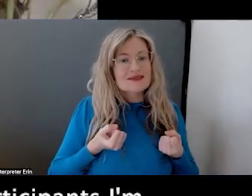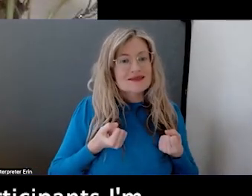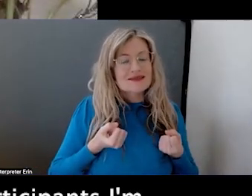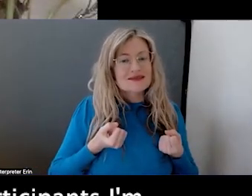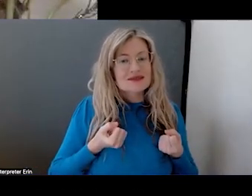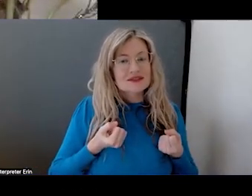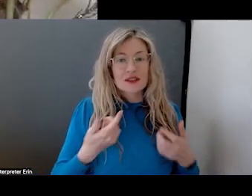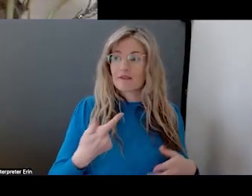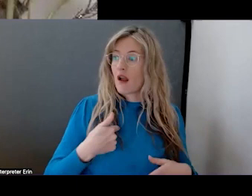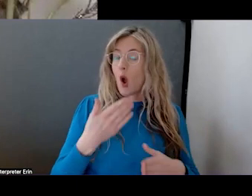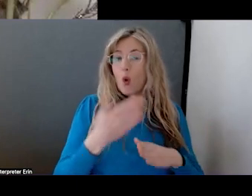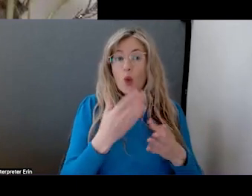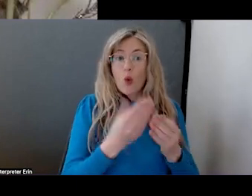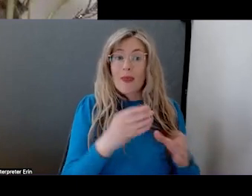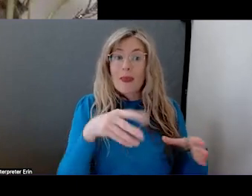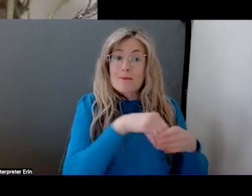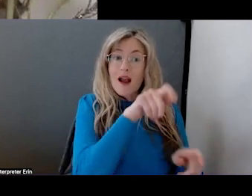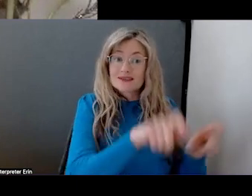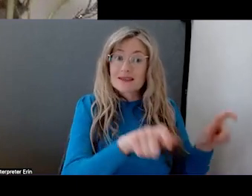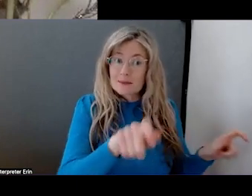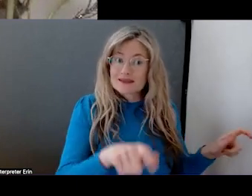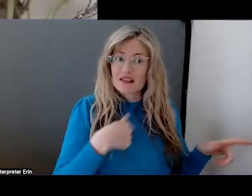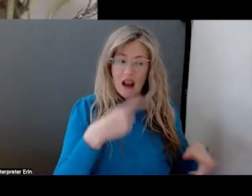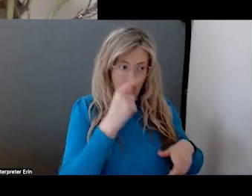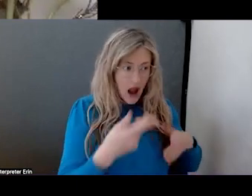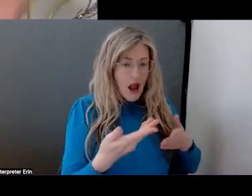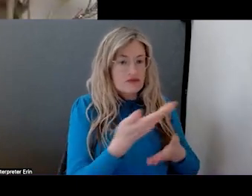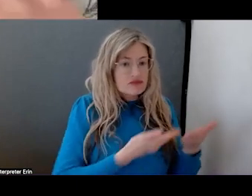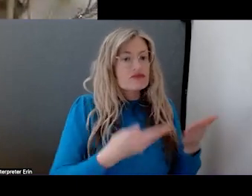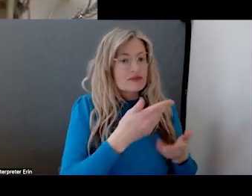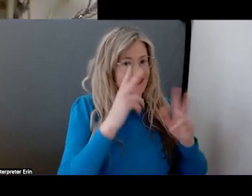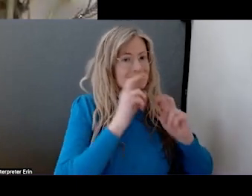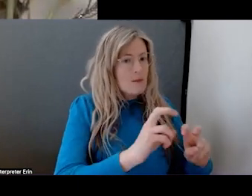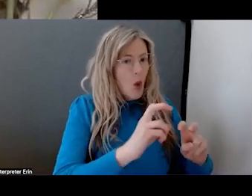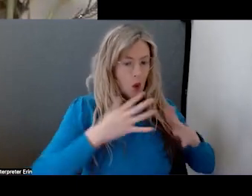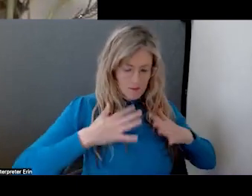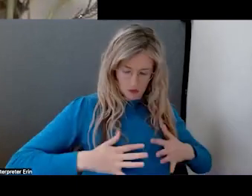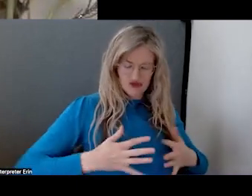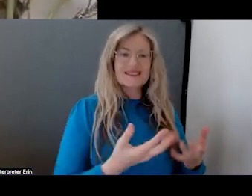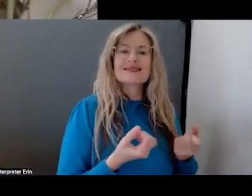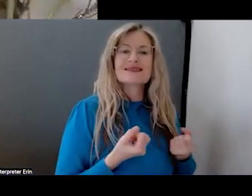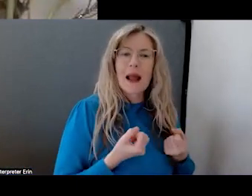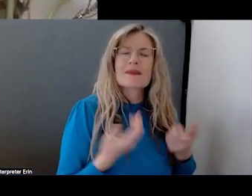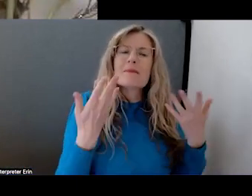I'm working with. We did a lot of exercises about like really kind of like